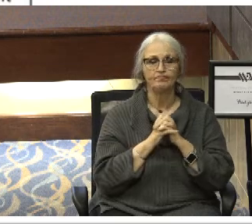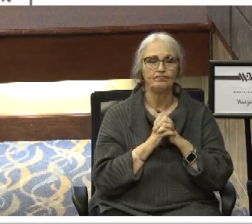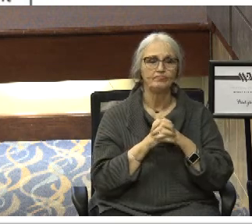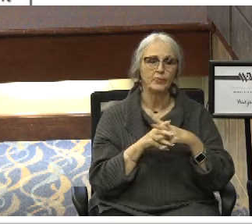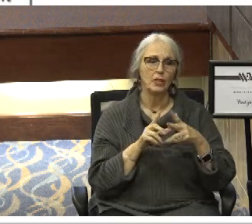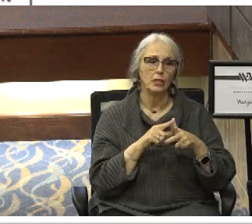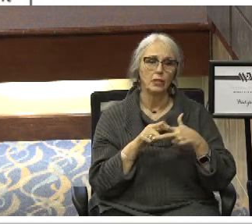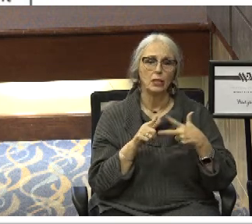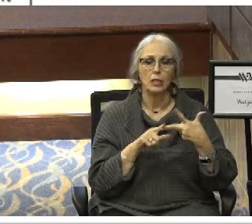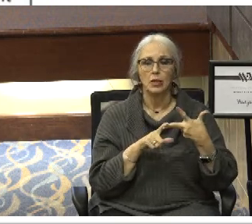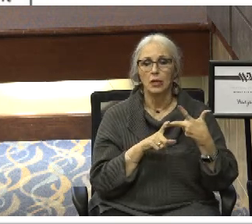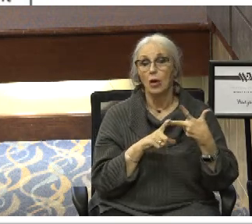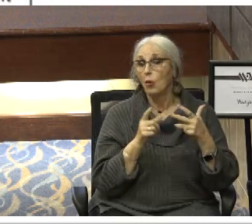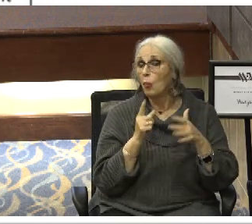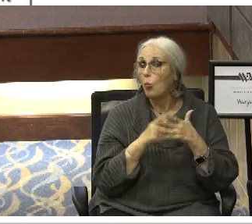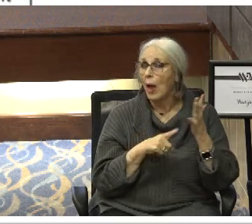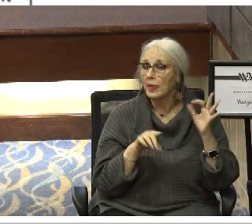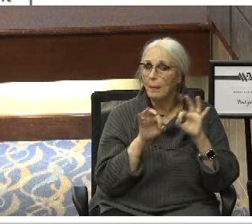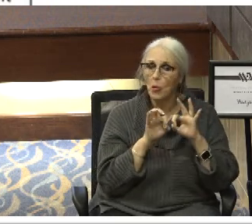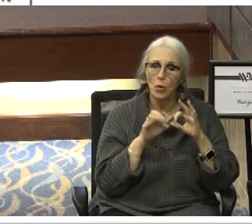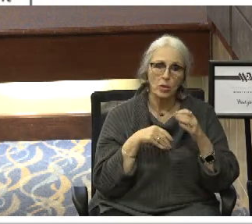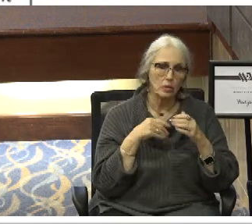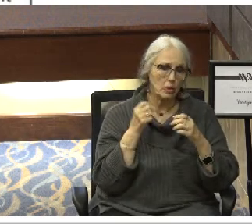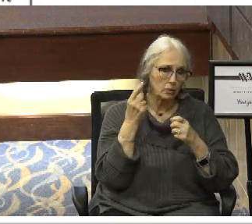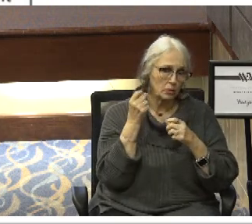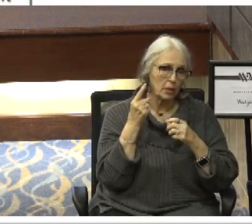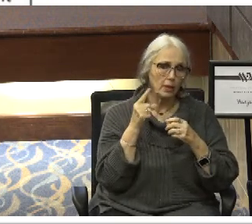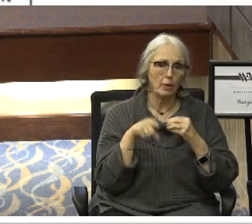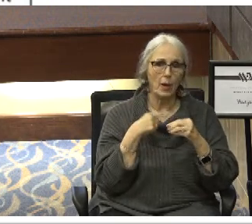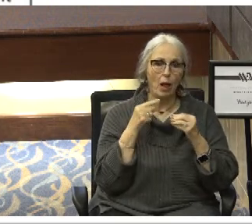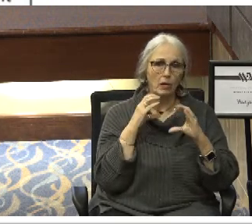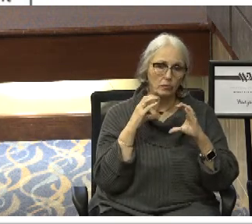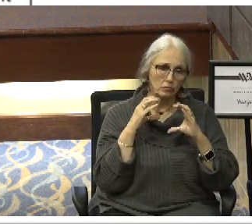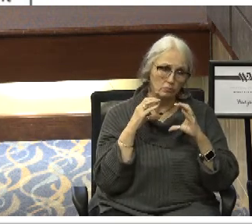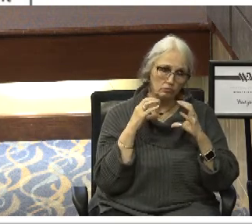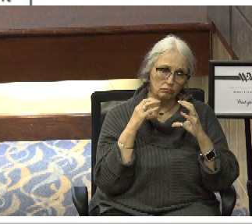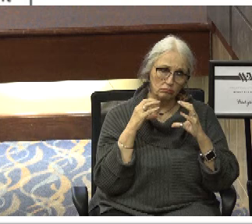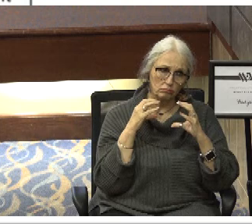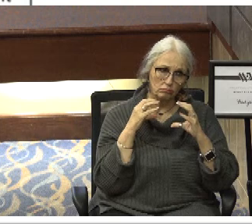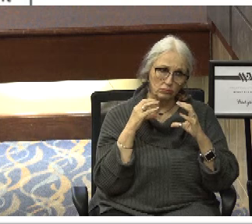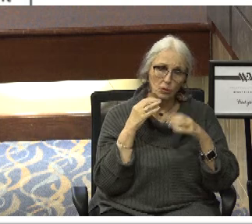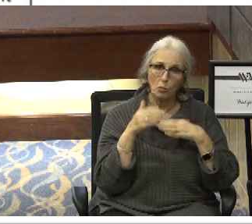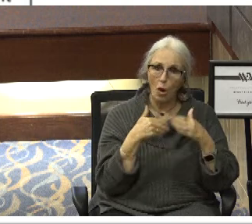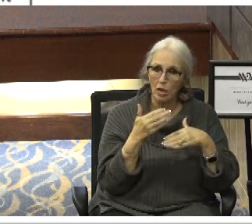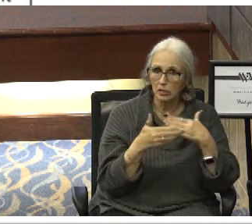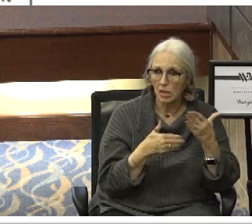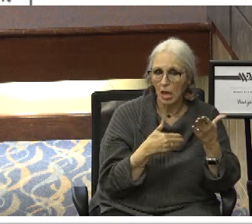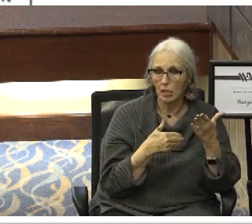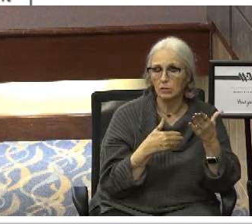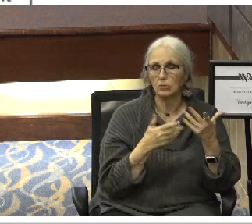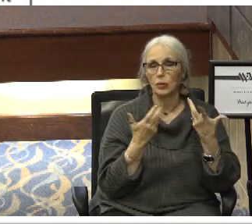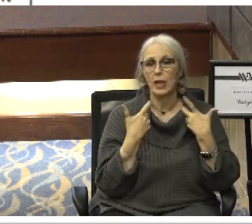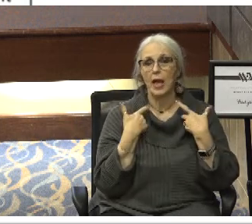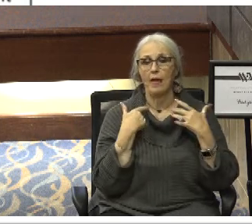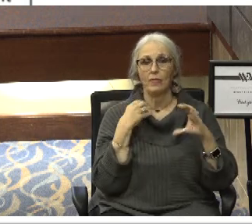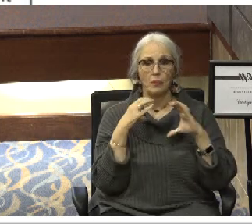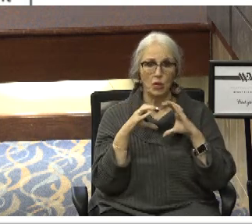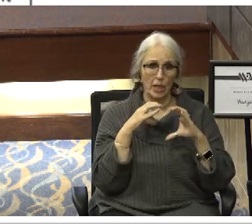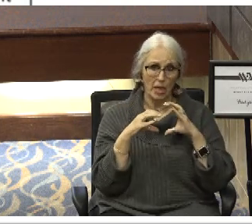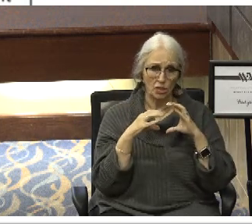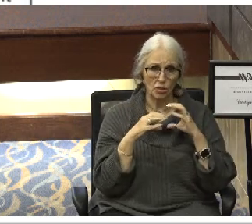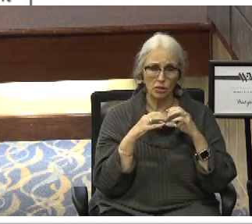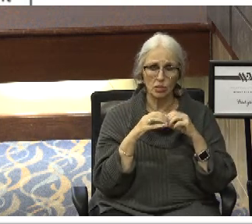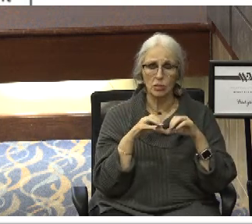And what's important to understand about this process and what we're going to have this conversation with the community in phase 2 of our public engagement process